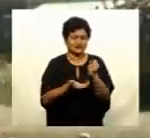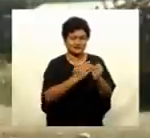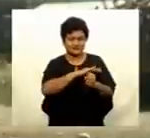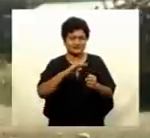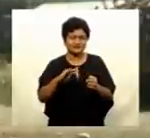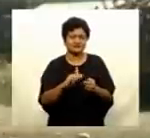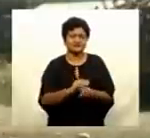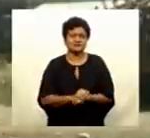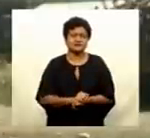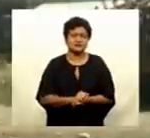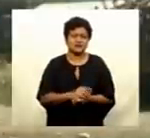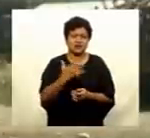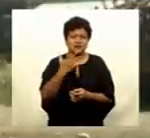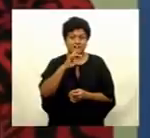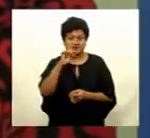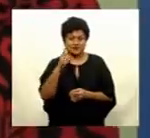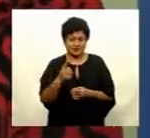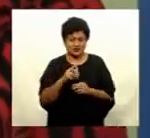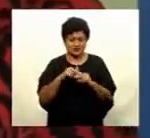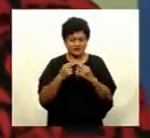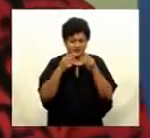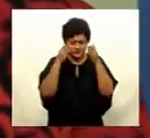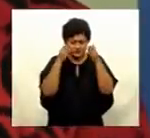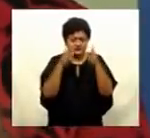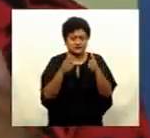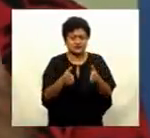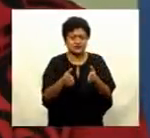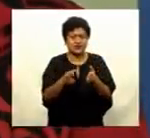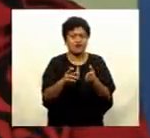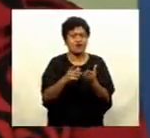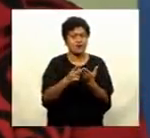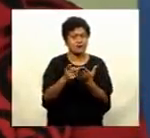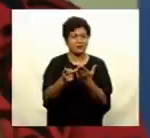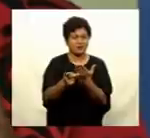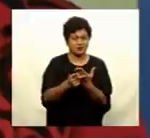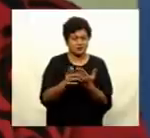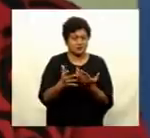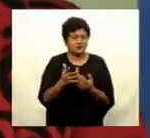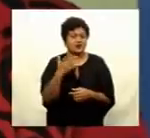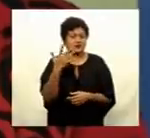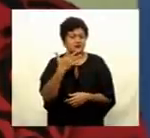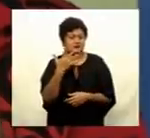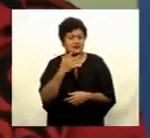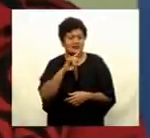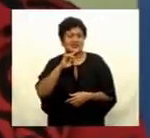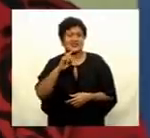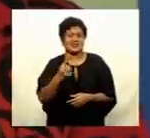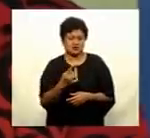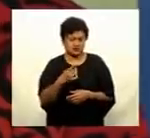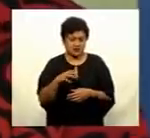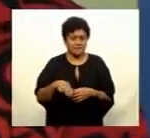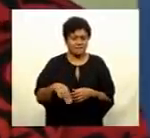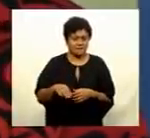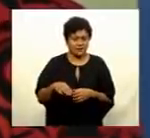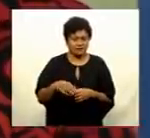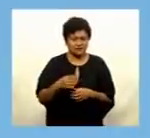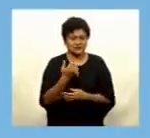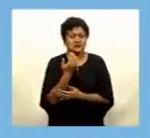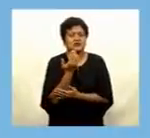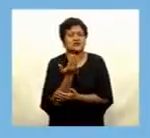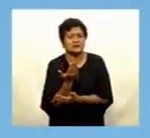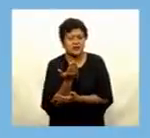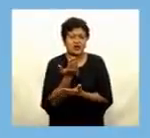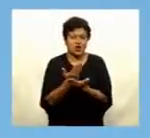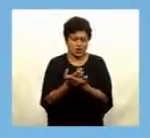5,000 families that has been targeted for this project, we can say that there is about 15,000 members in the public that is relying on this assistance.